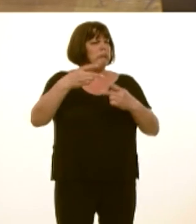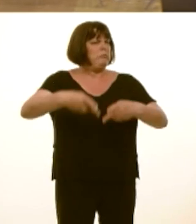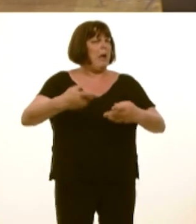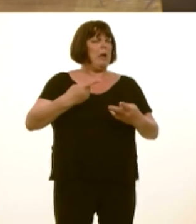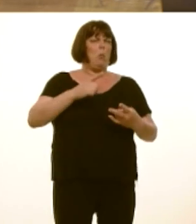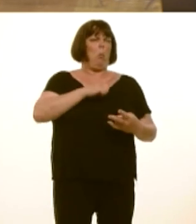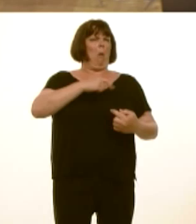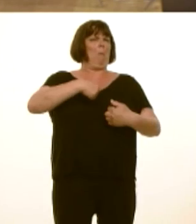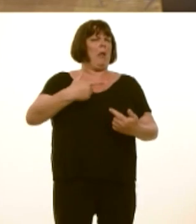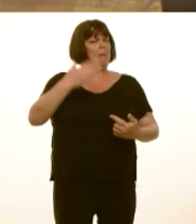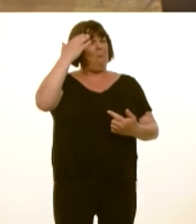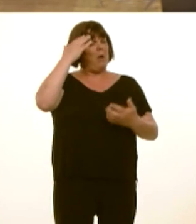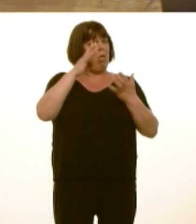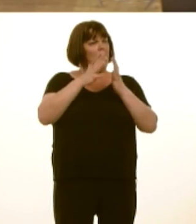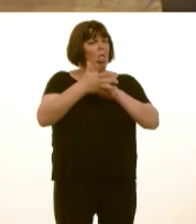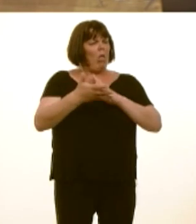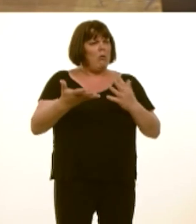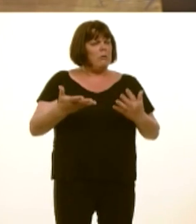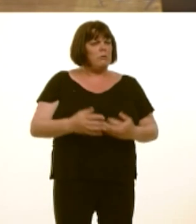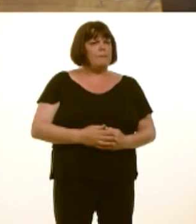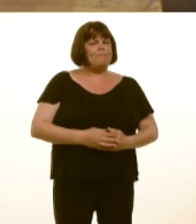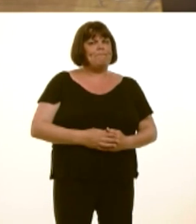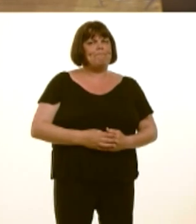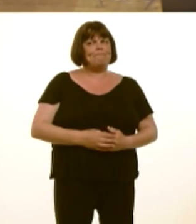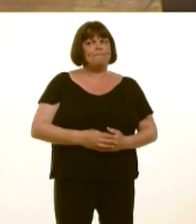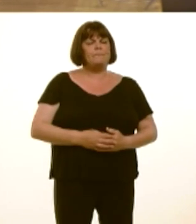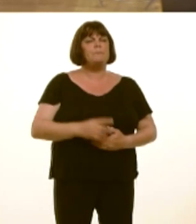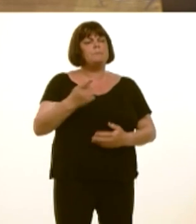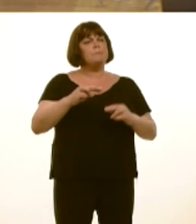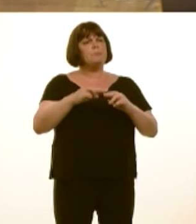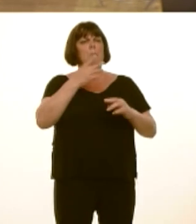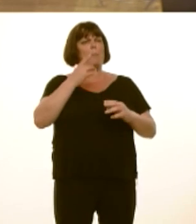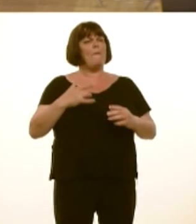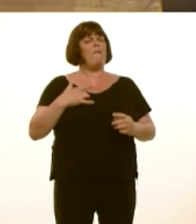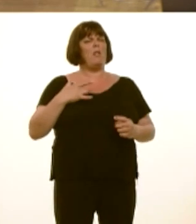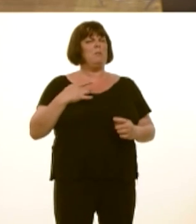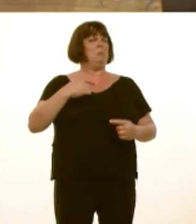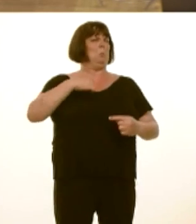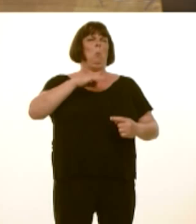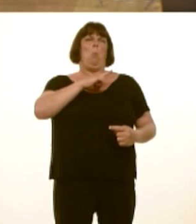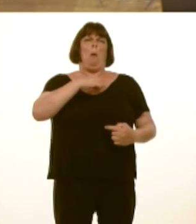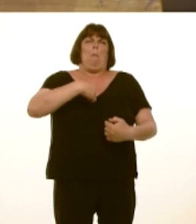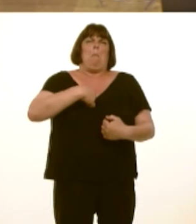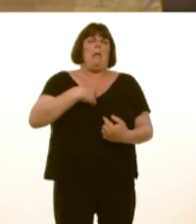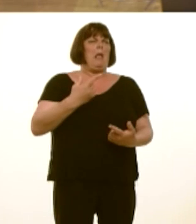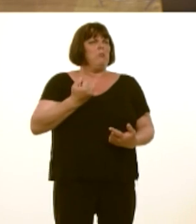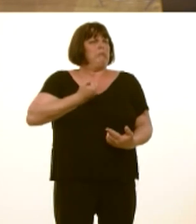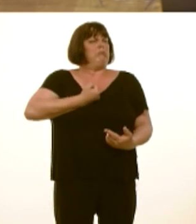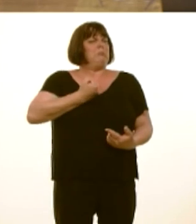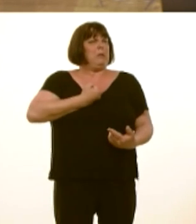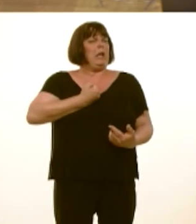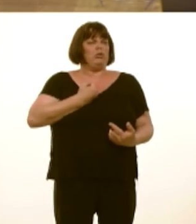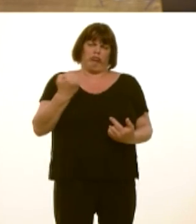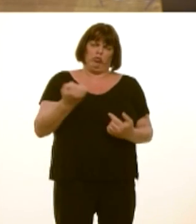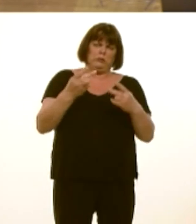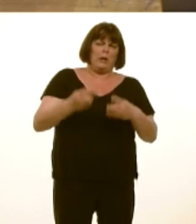something that's very difficult to predict. And, of course, it's important that people, if they feel that way, do seek the assistance that they need in order